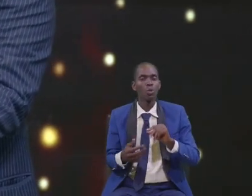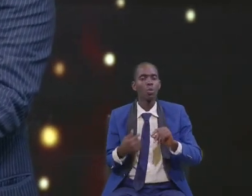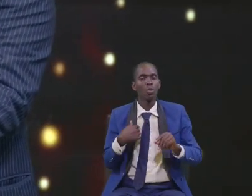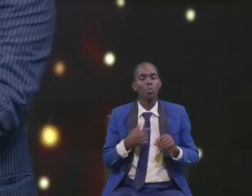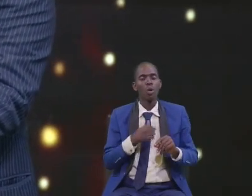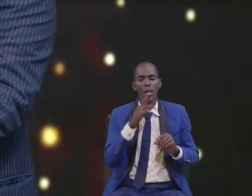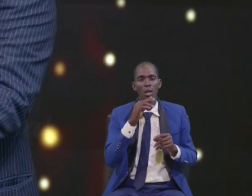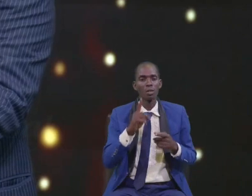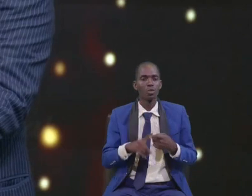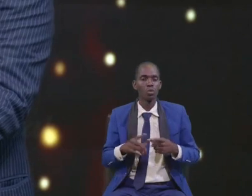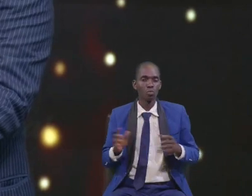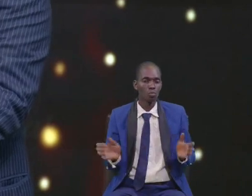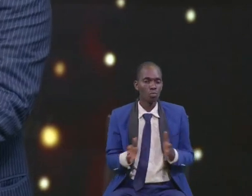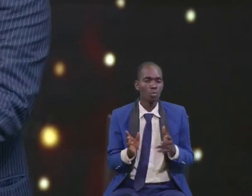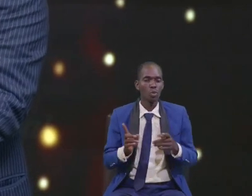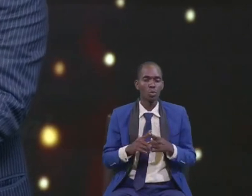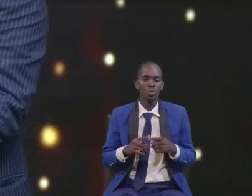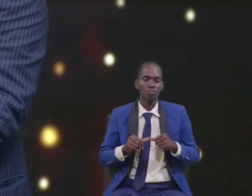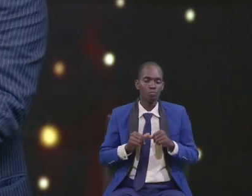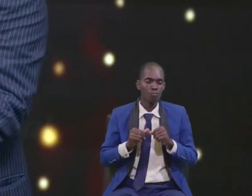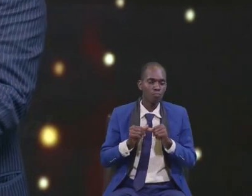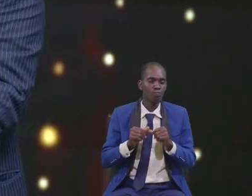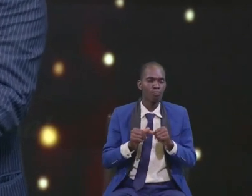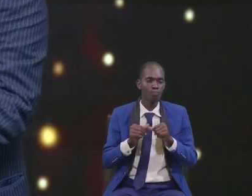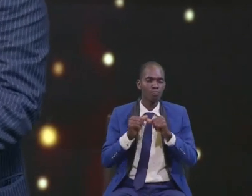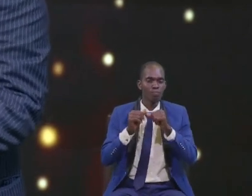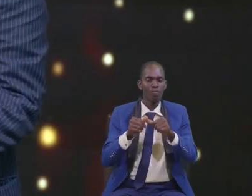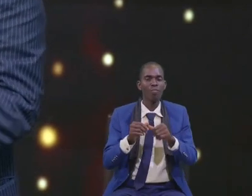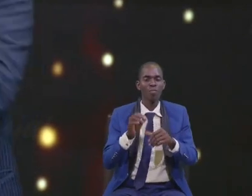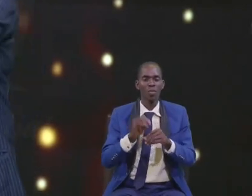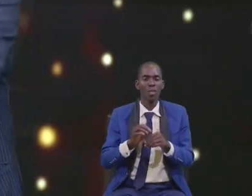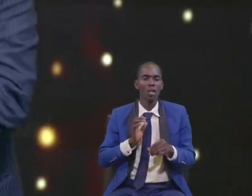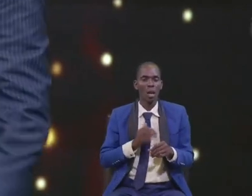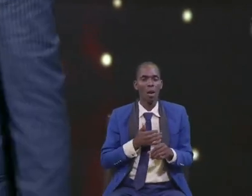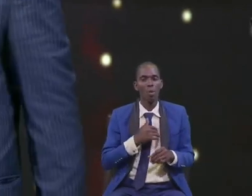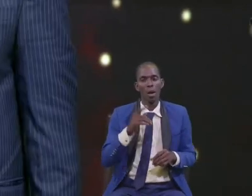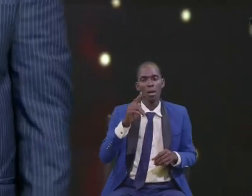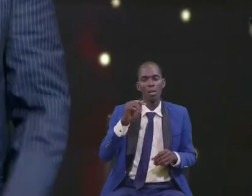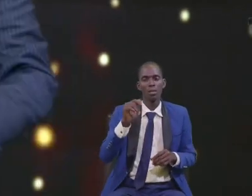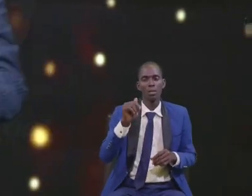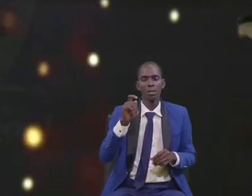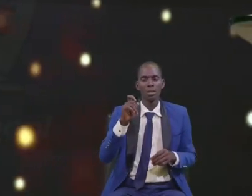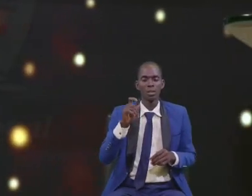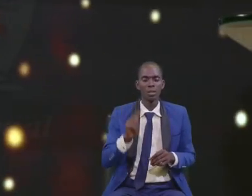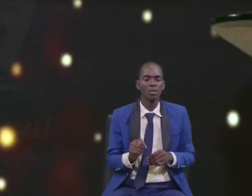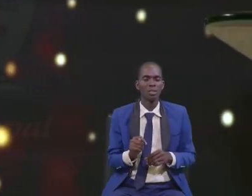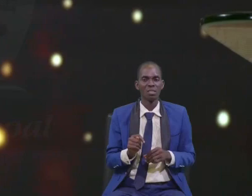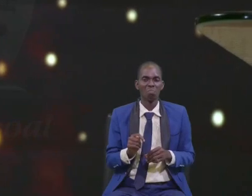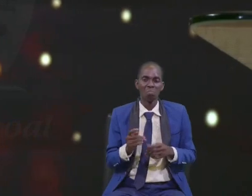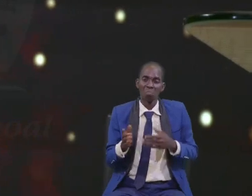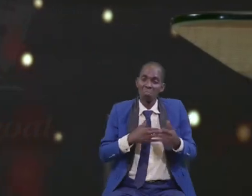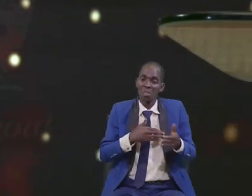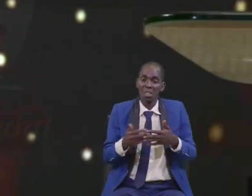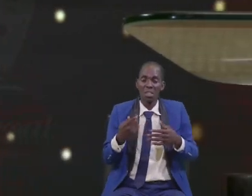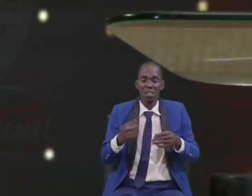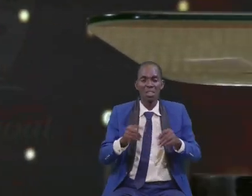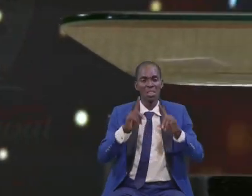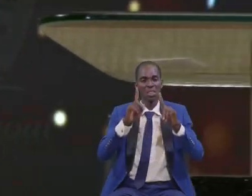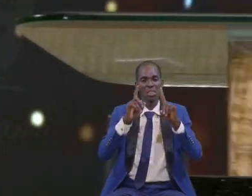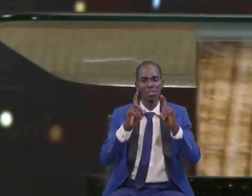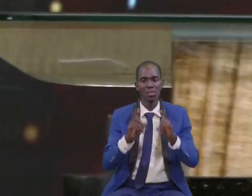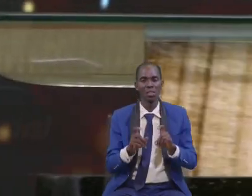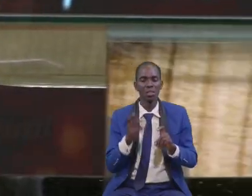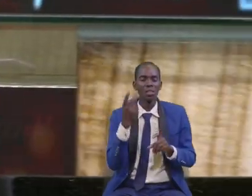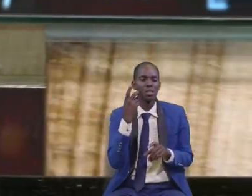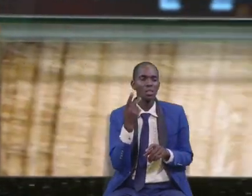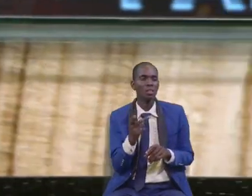in our task to the full, despite the trials. We're looking